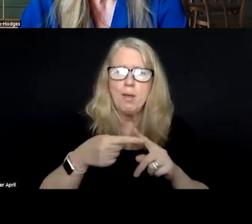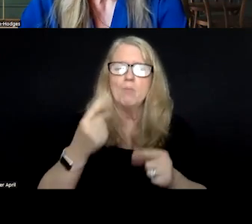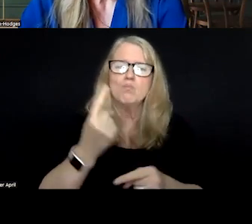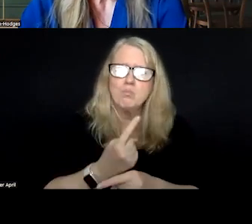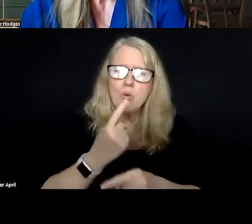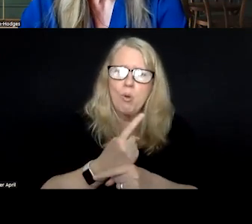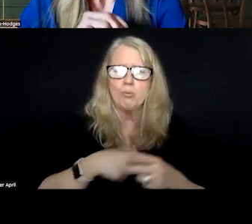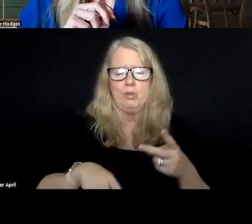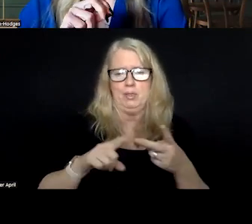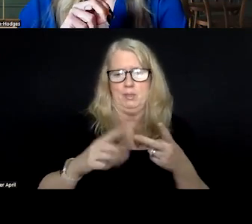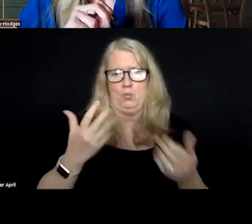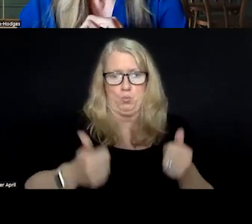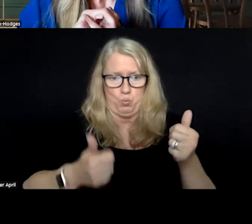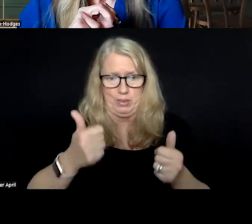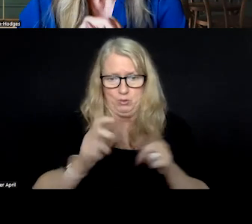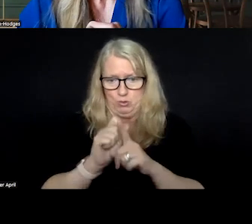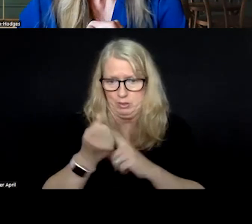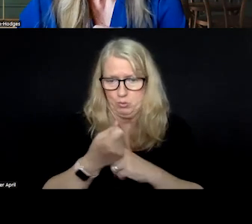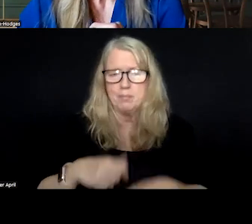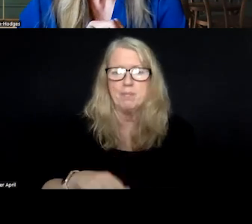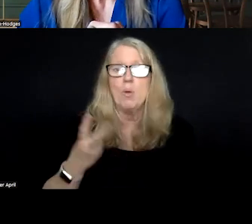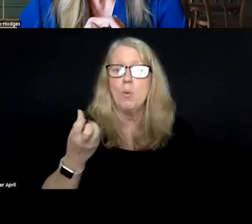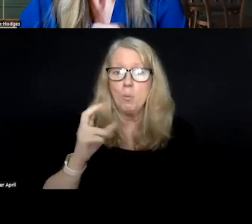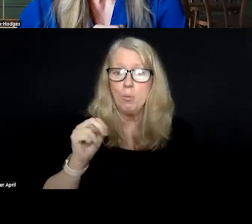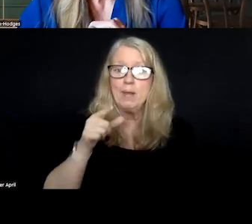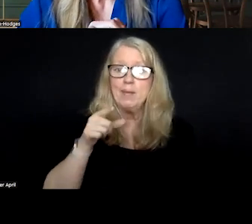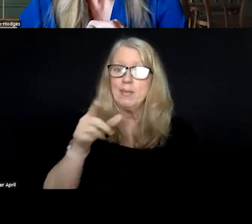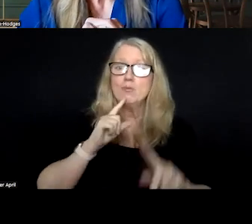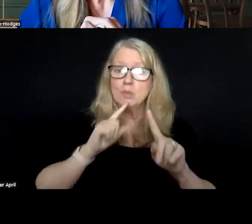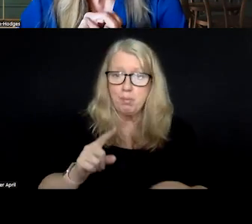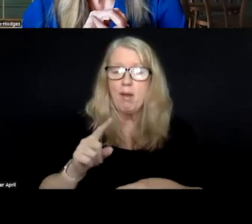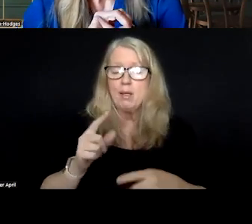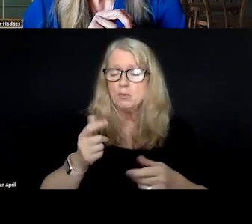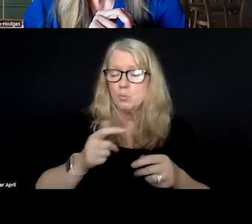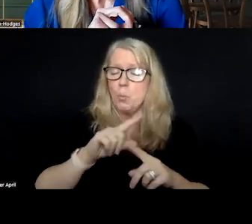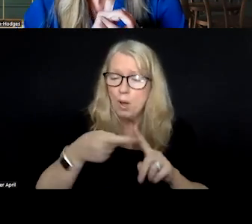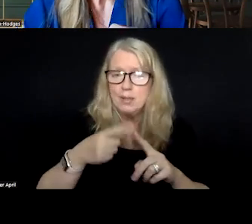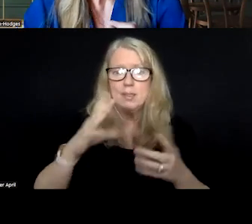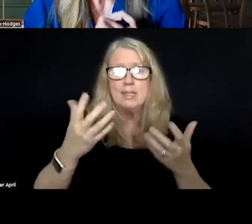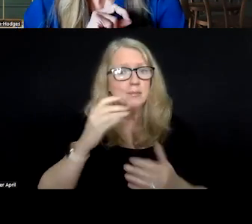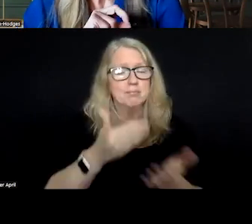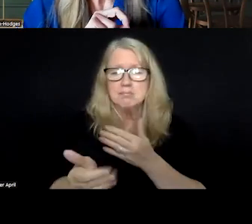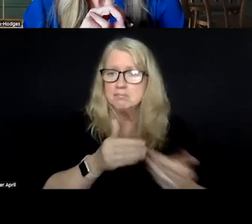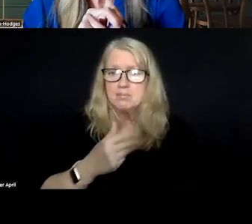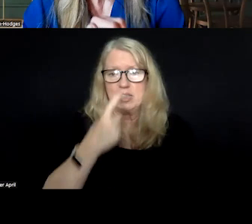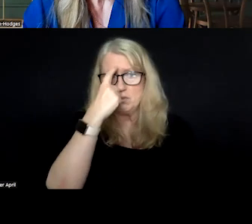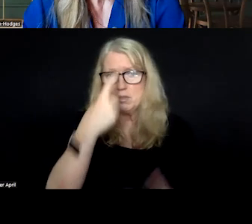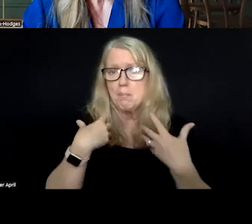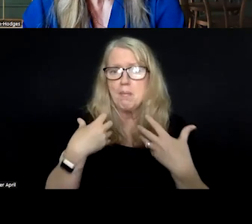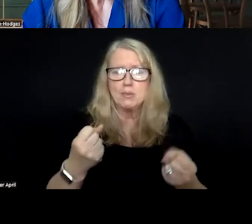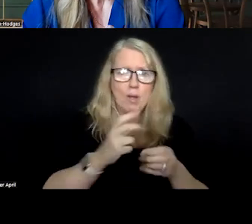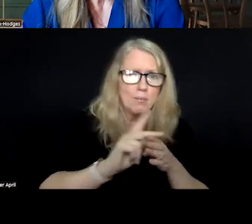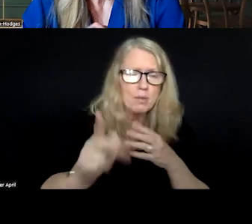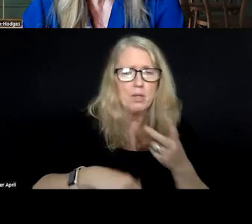what situations, and when they are responding, regardless of whether it is a mental health professional, a